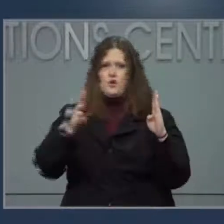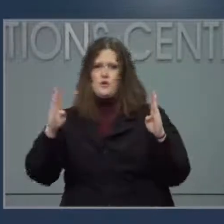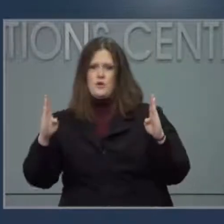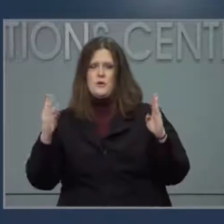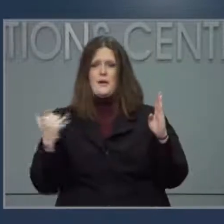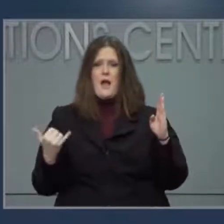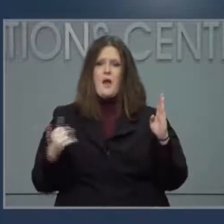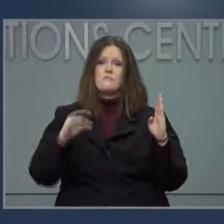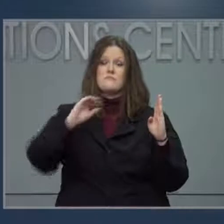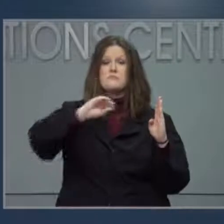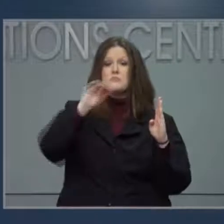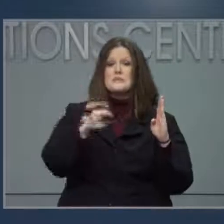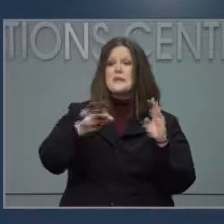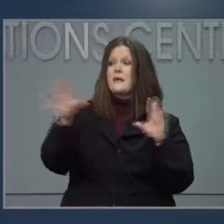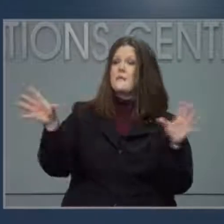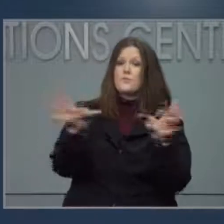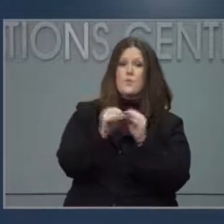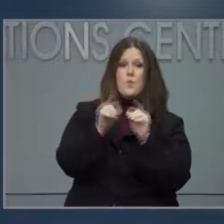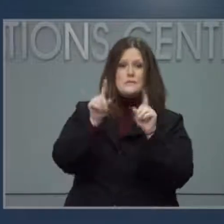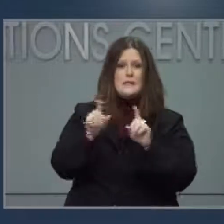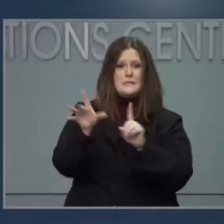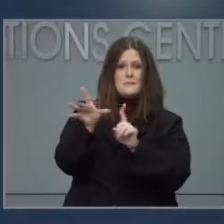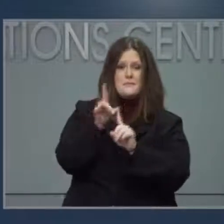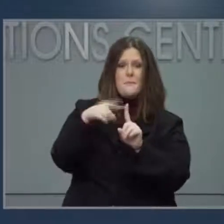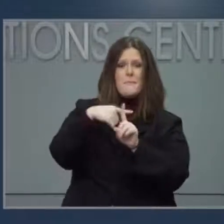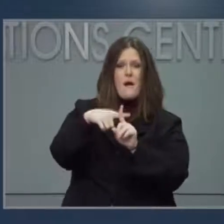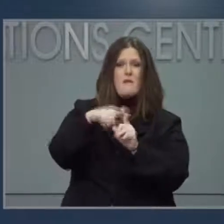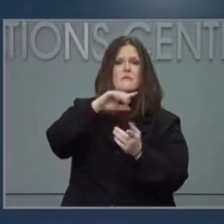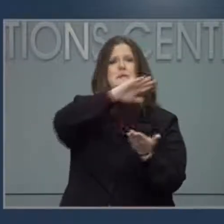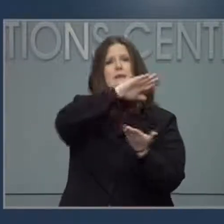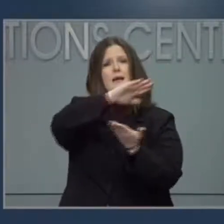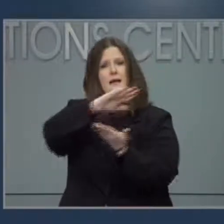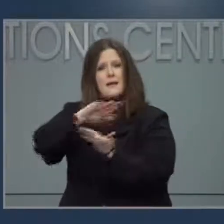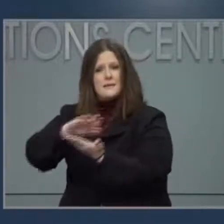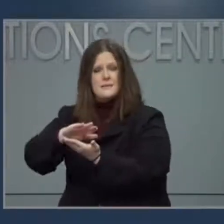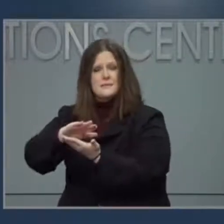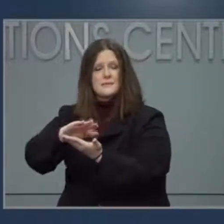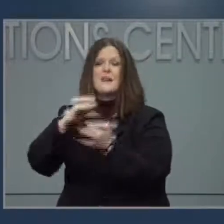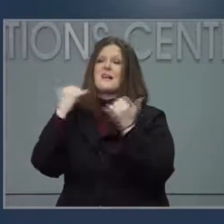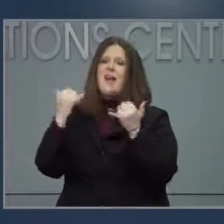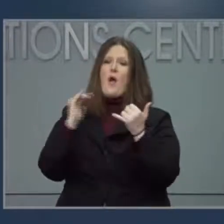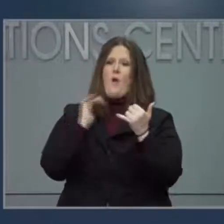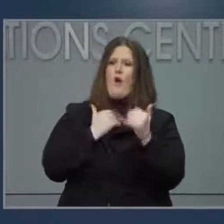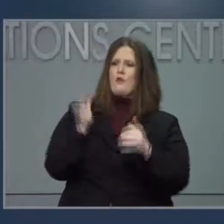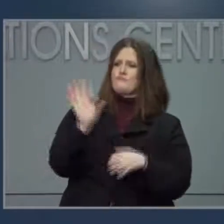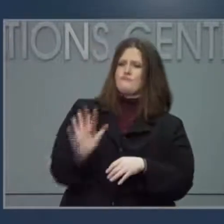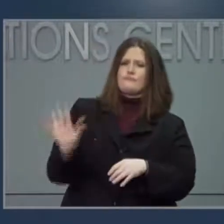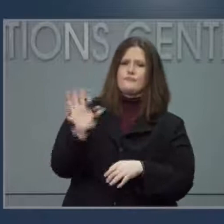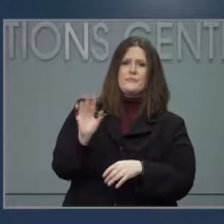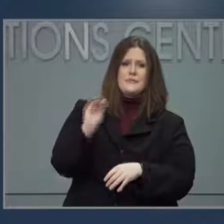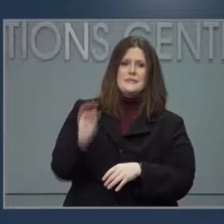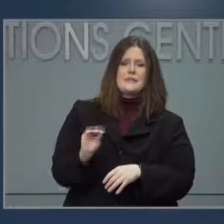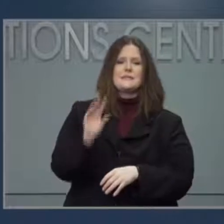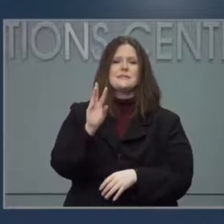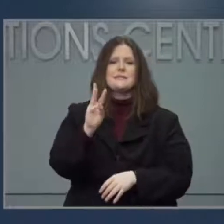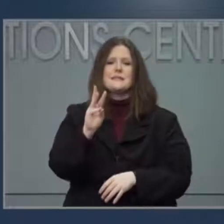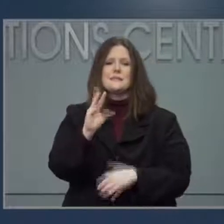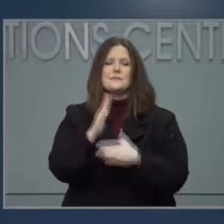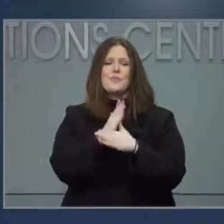positive tests is continuing to decrease and is at about 6 to 7%, closer to that 5%